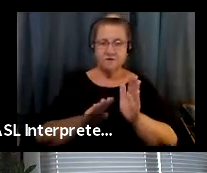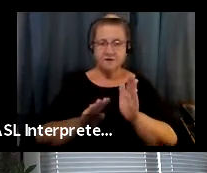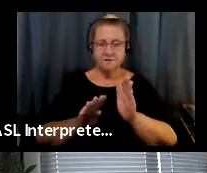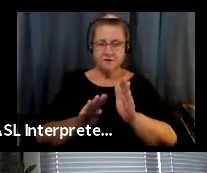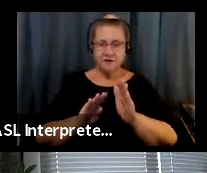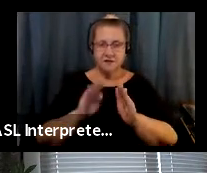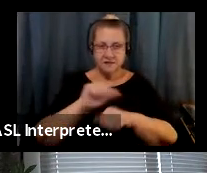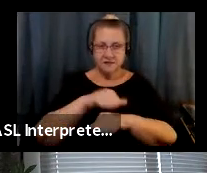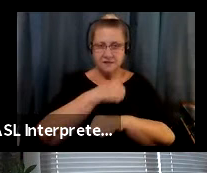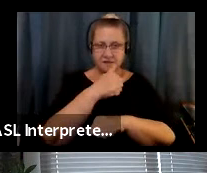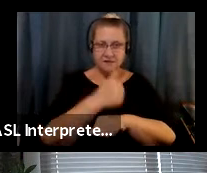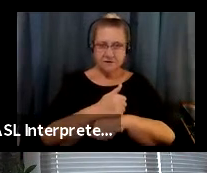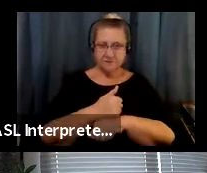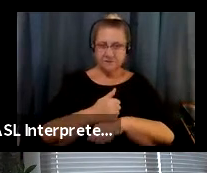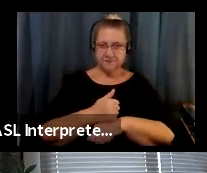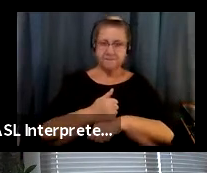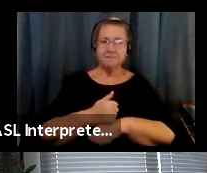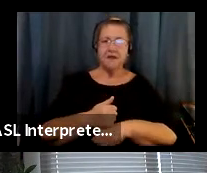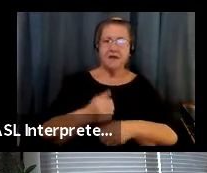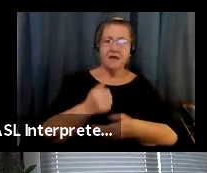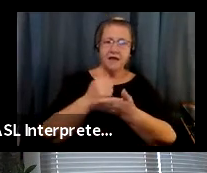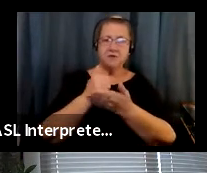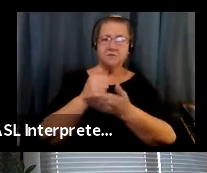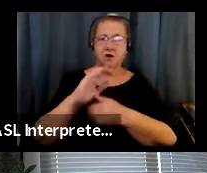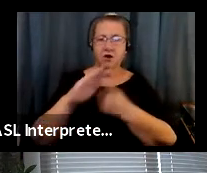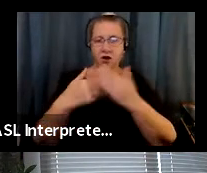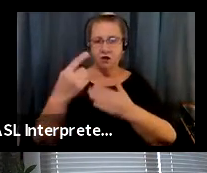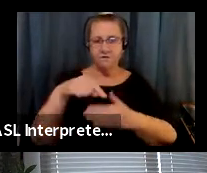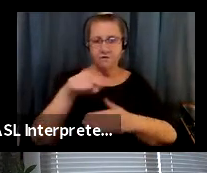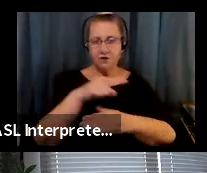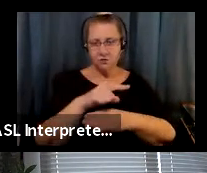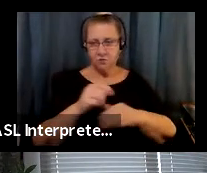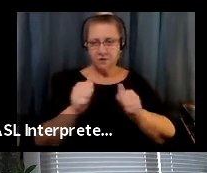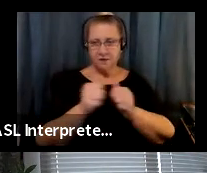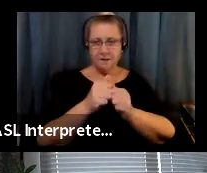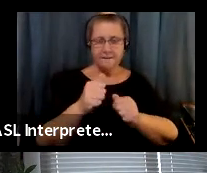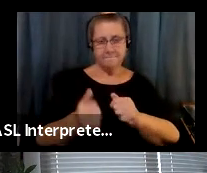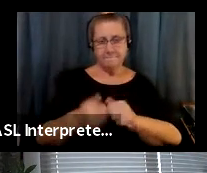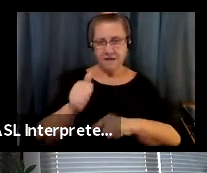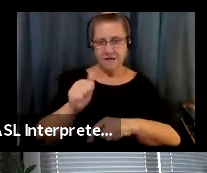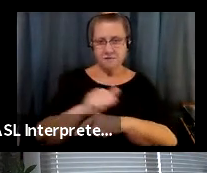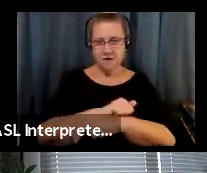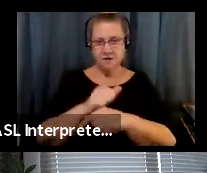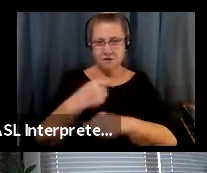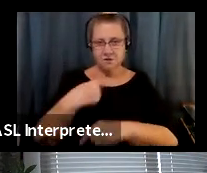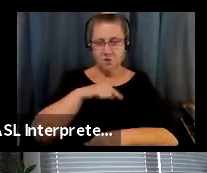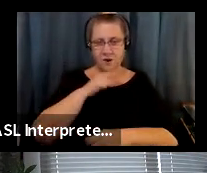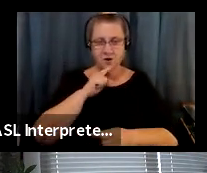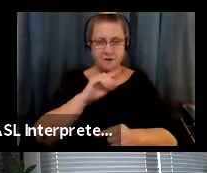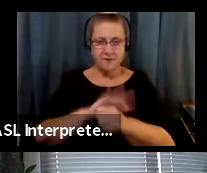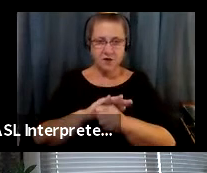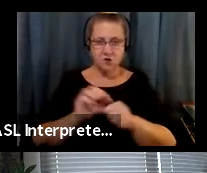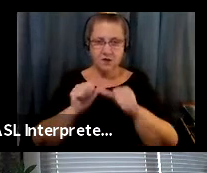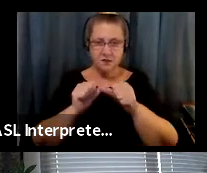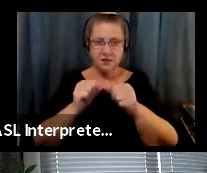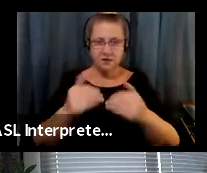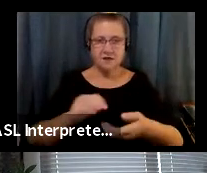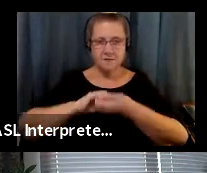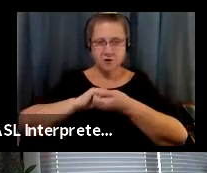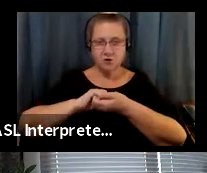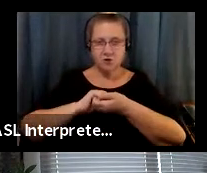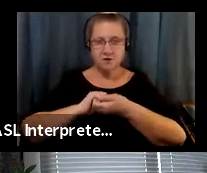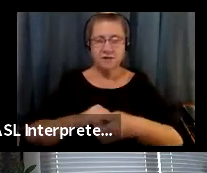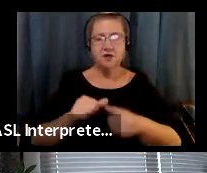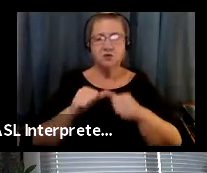many of your innovations and best practices. We're committed to continuing this partnership to promote an equitable response